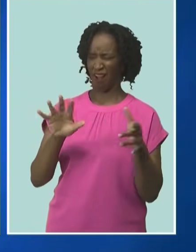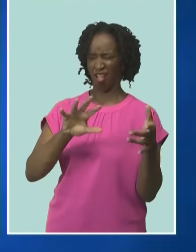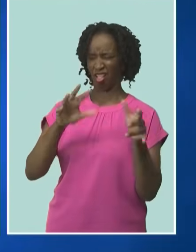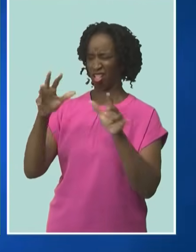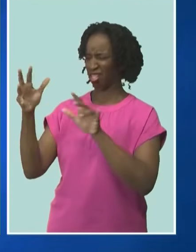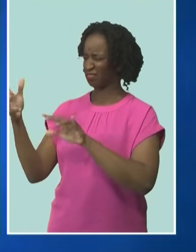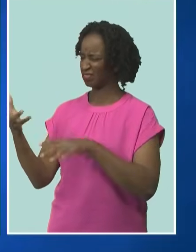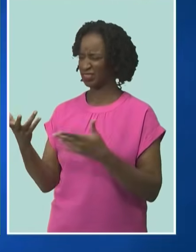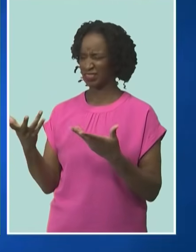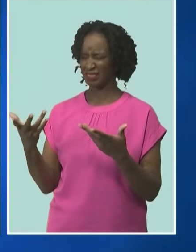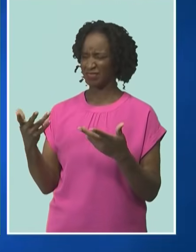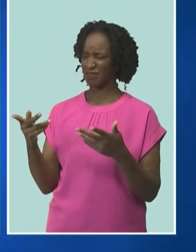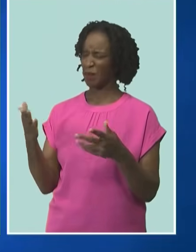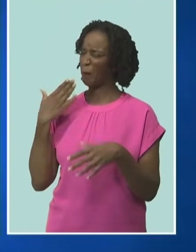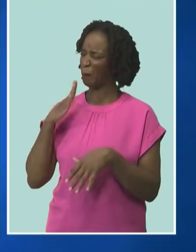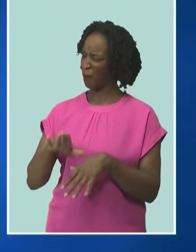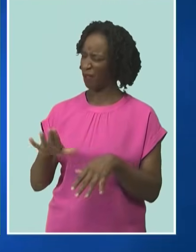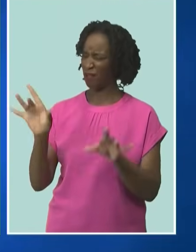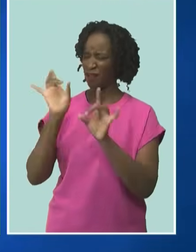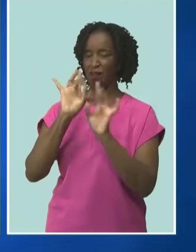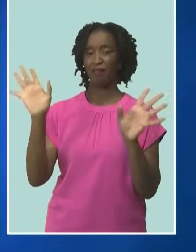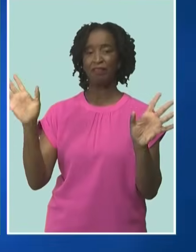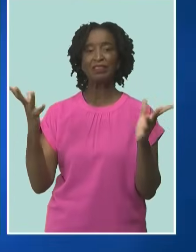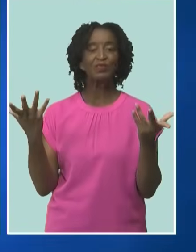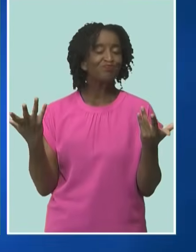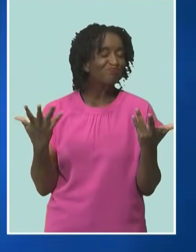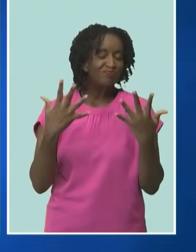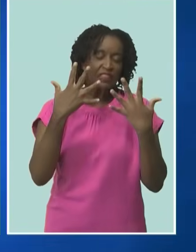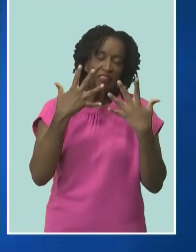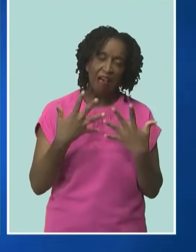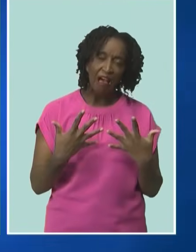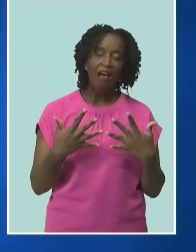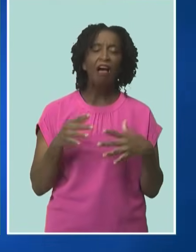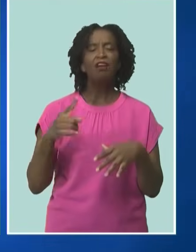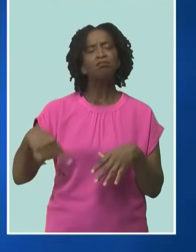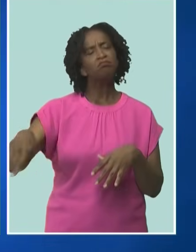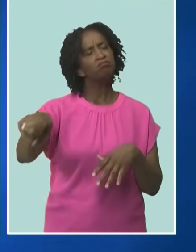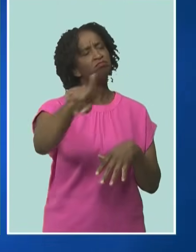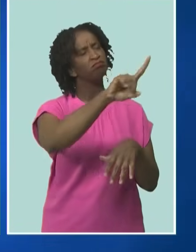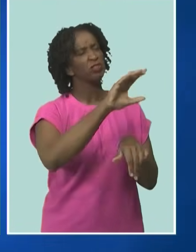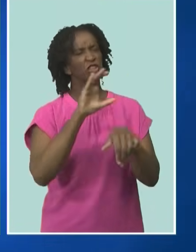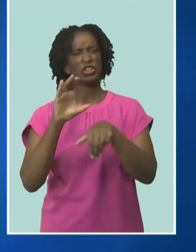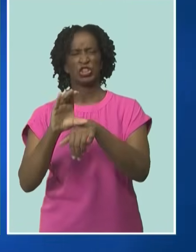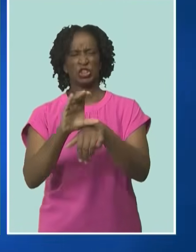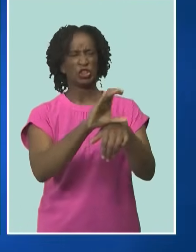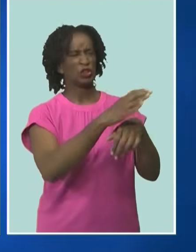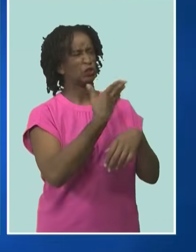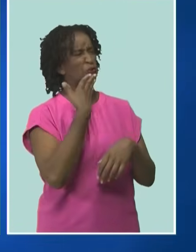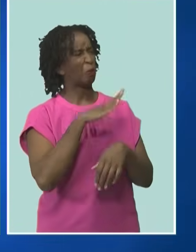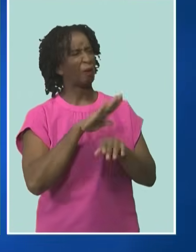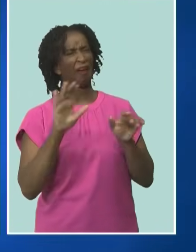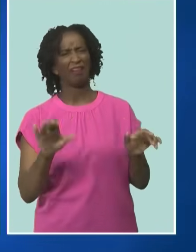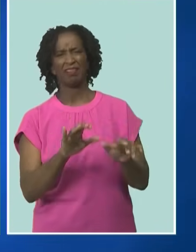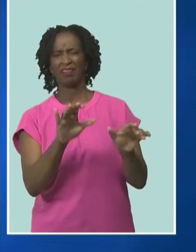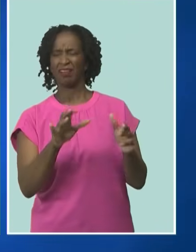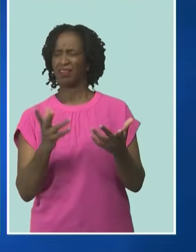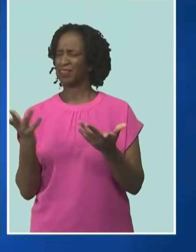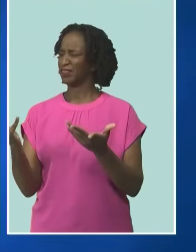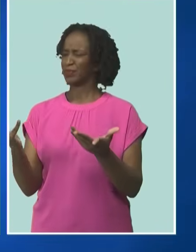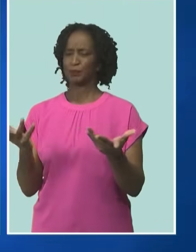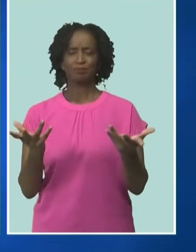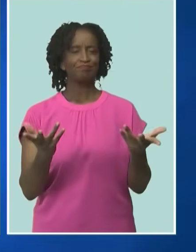sadly, even in the churches throughout the world at large. Our mission is to inspire